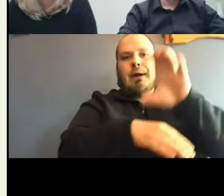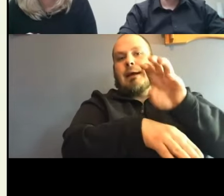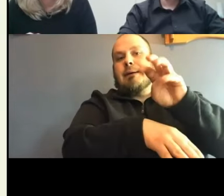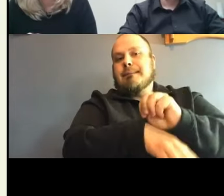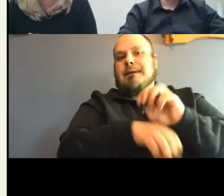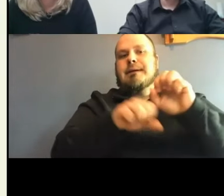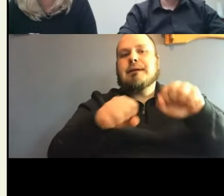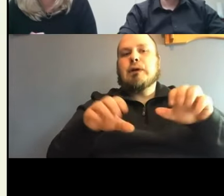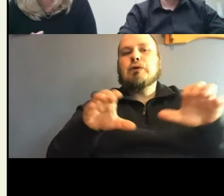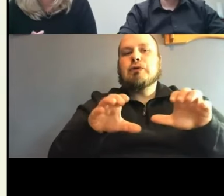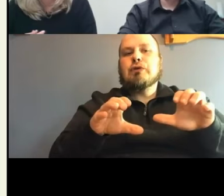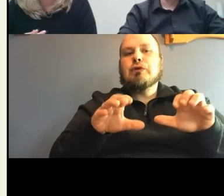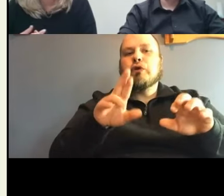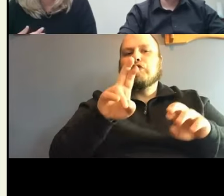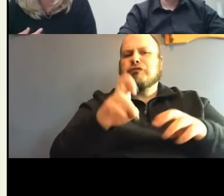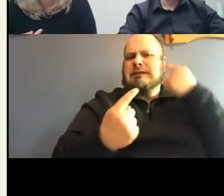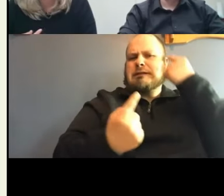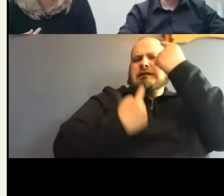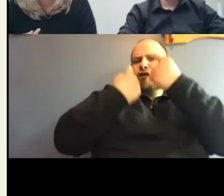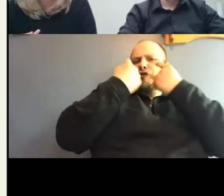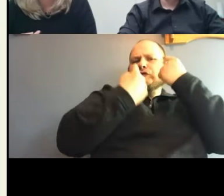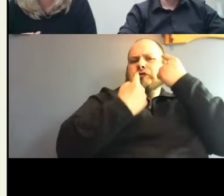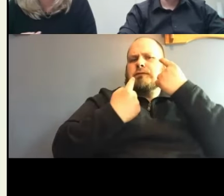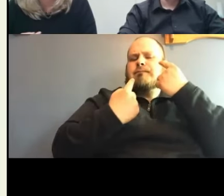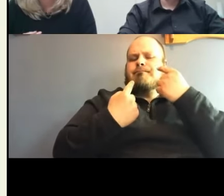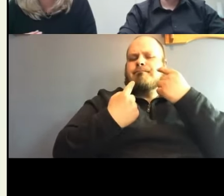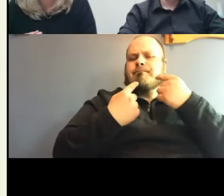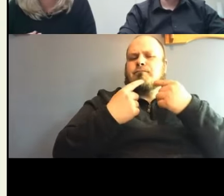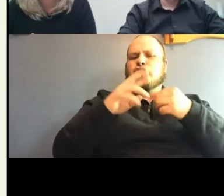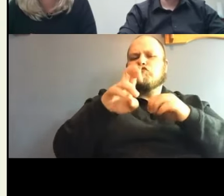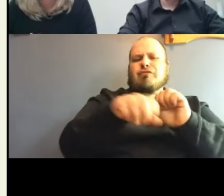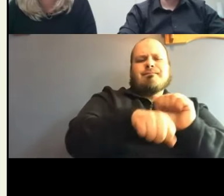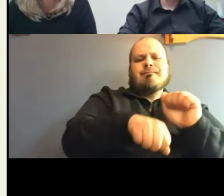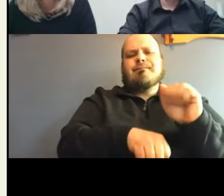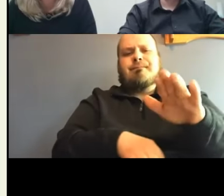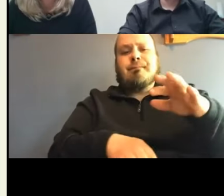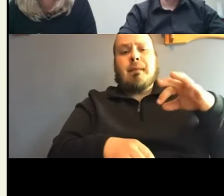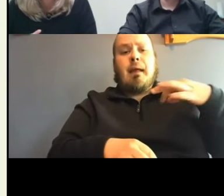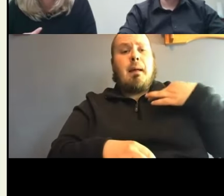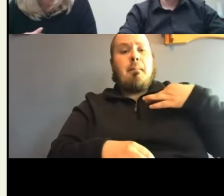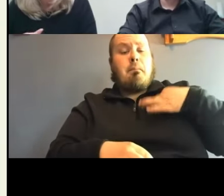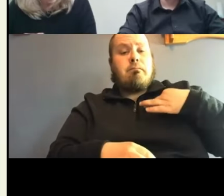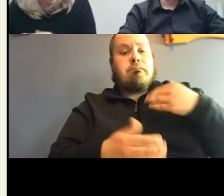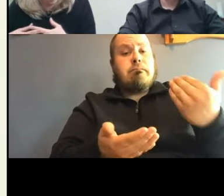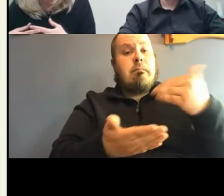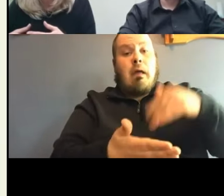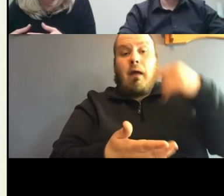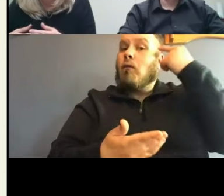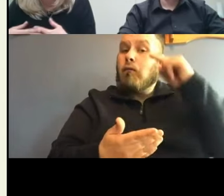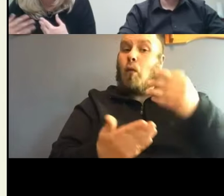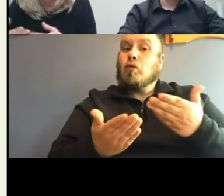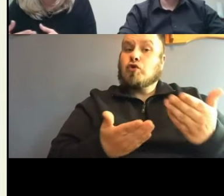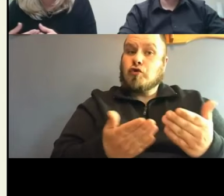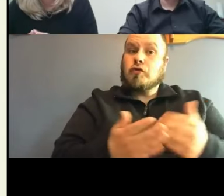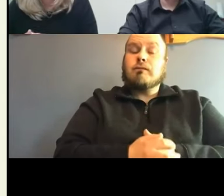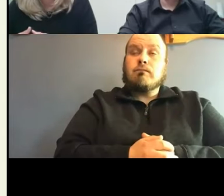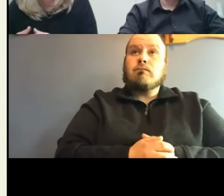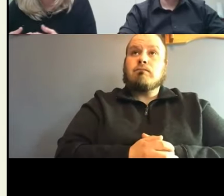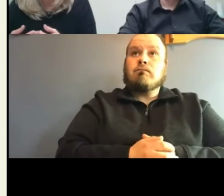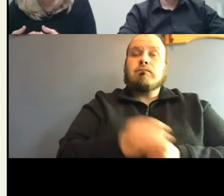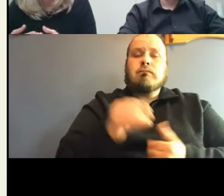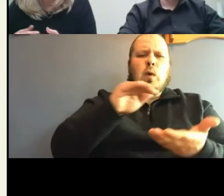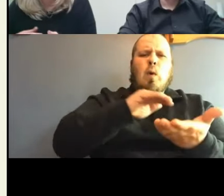call it reconsideration. It's basically resubmitting the application for services, and the waiver